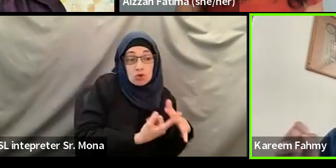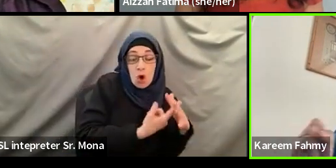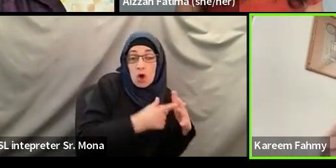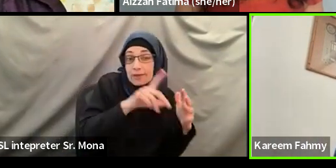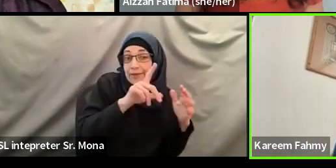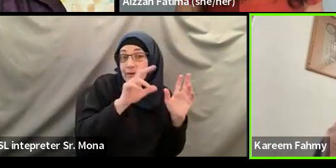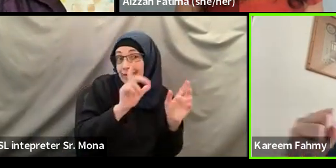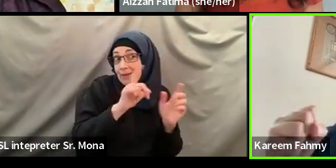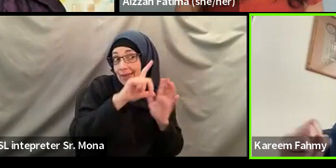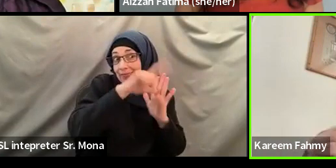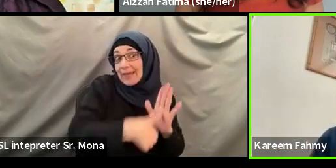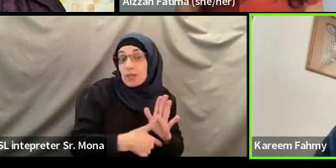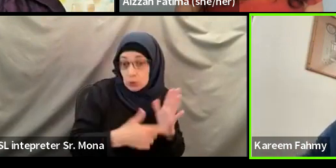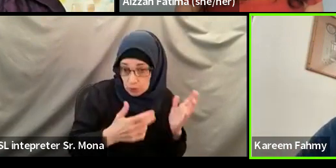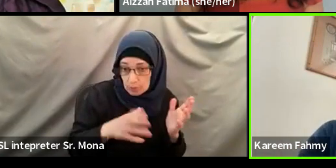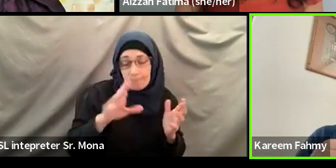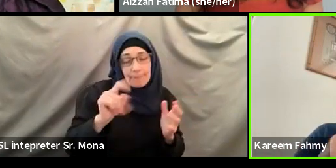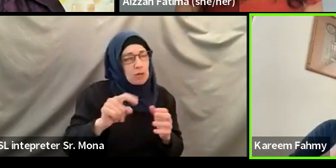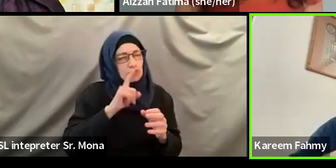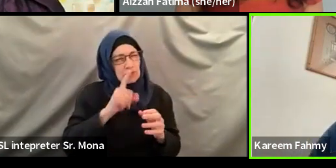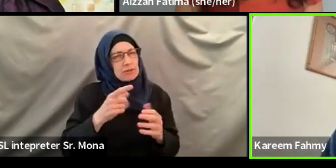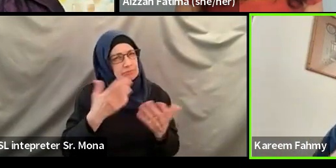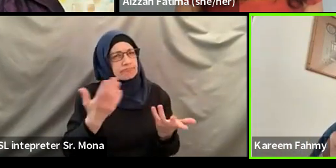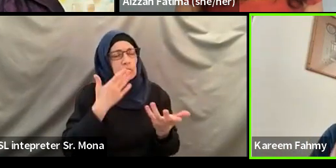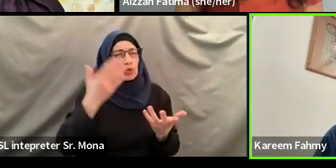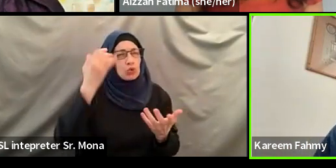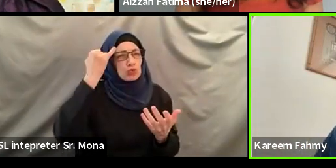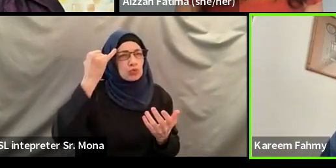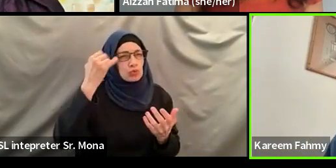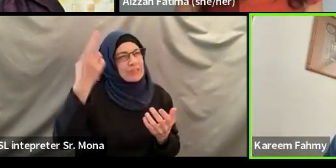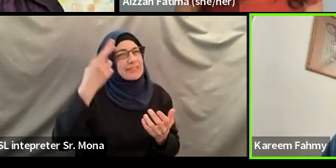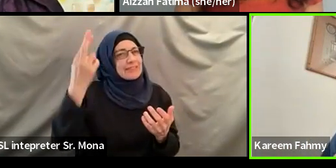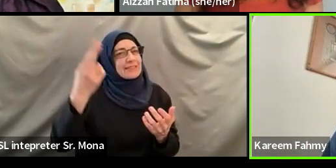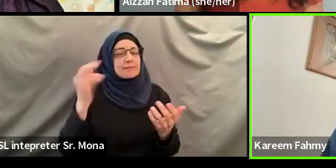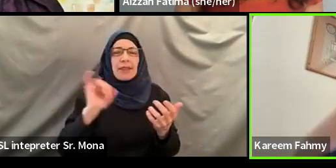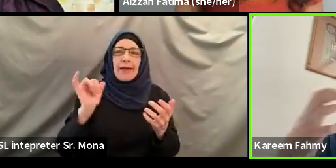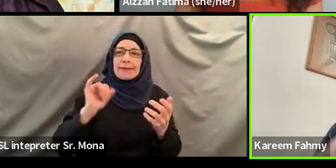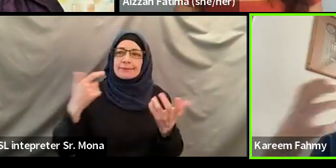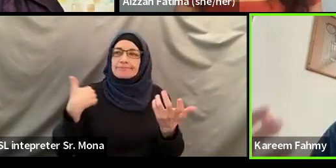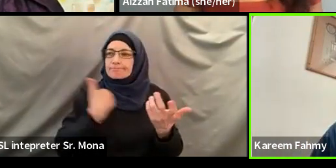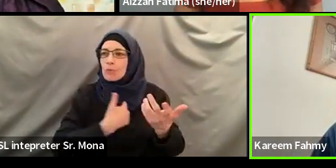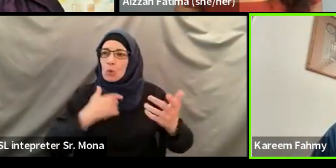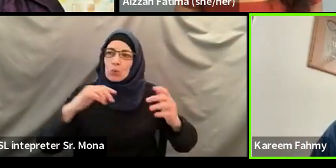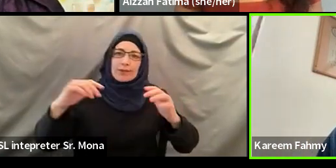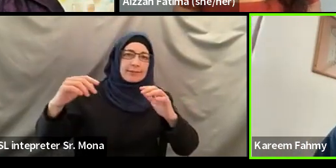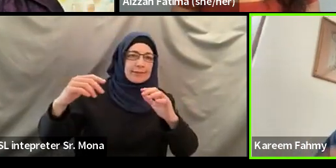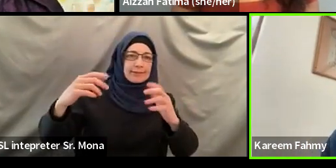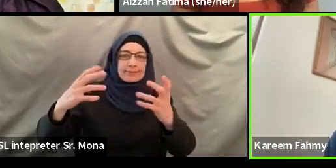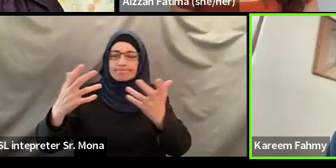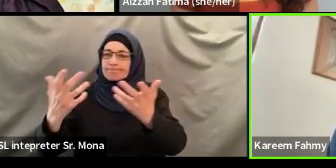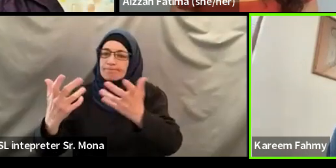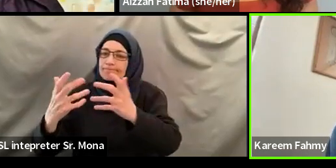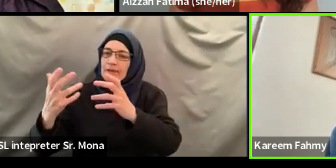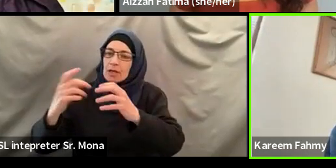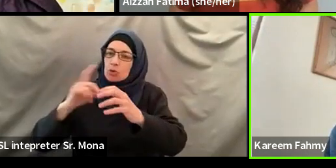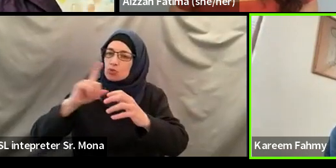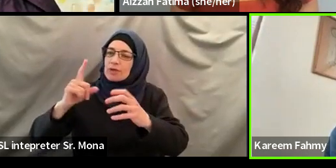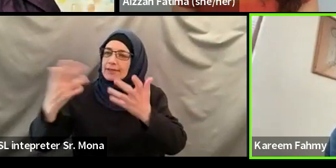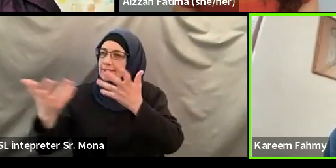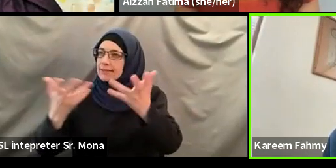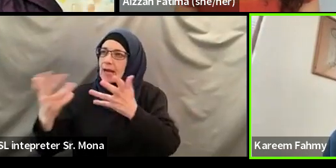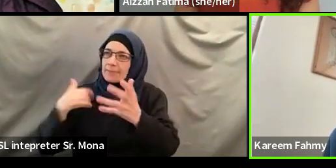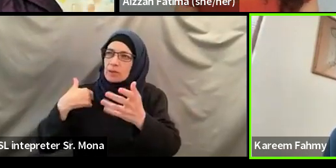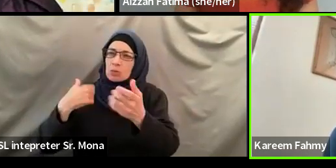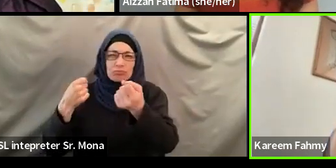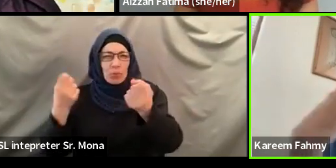to rub elbow, you know, there's a bit of sharp elbowedness in terms of how we're going to speak collectively, which I think is vital to the